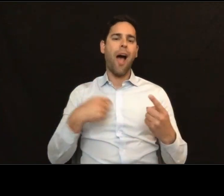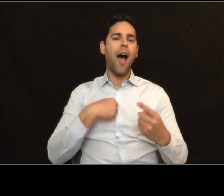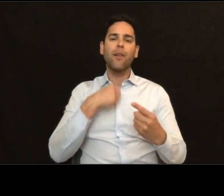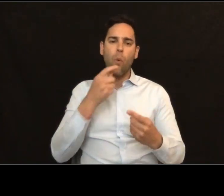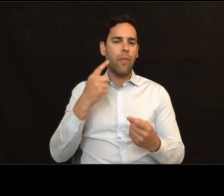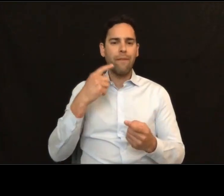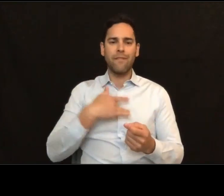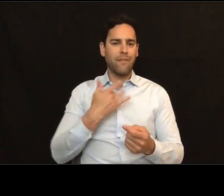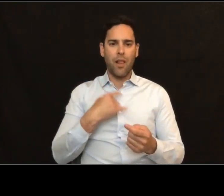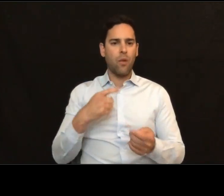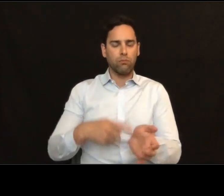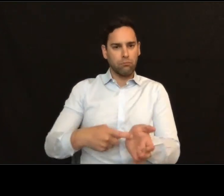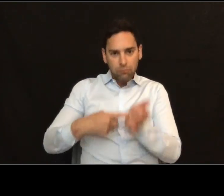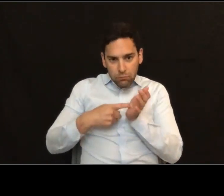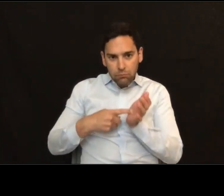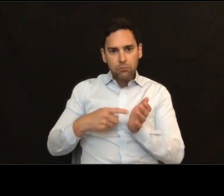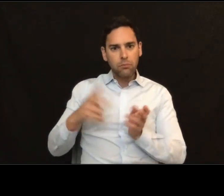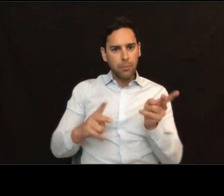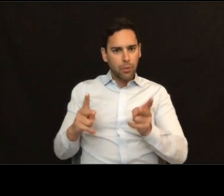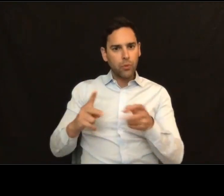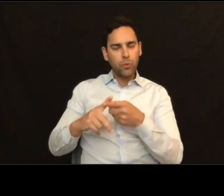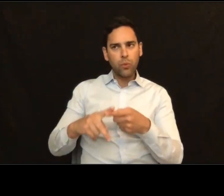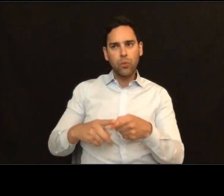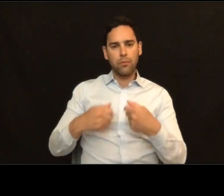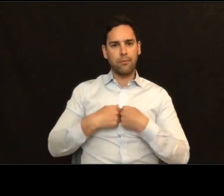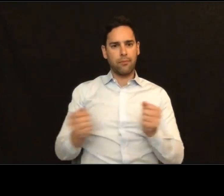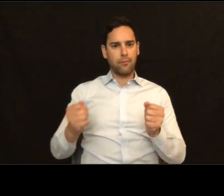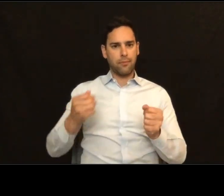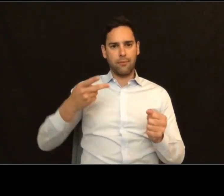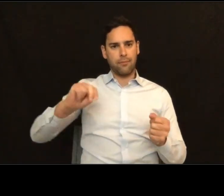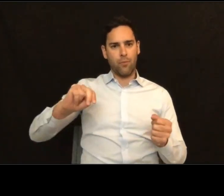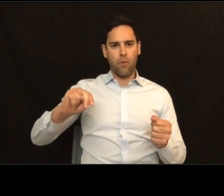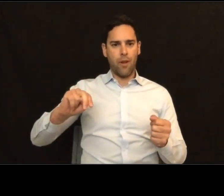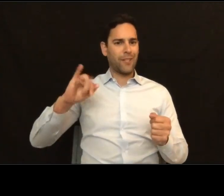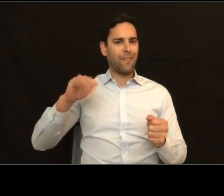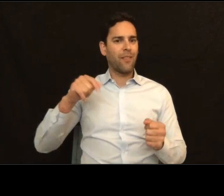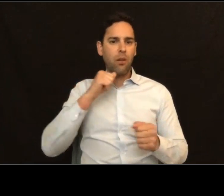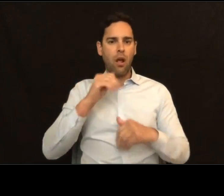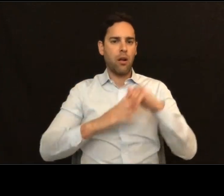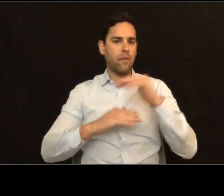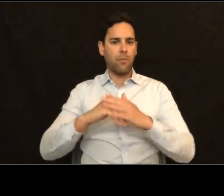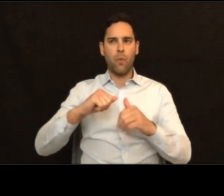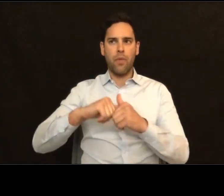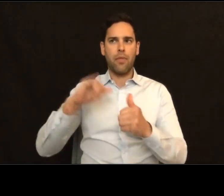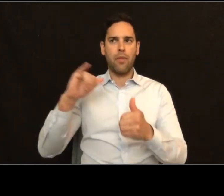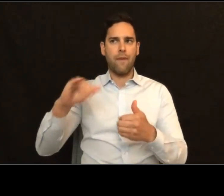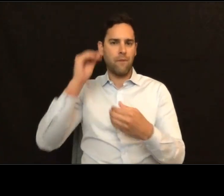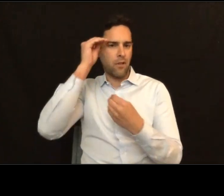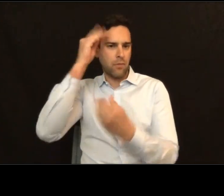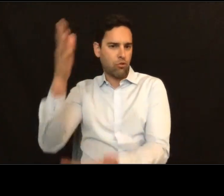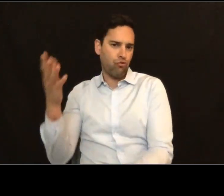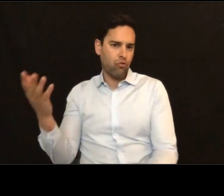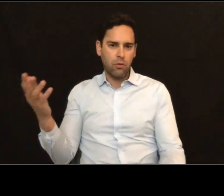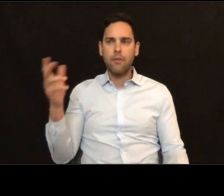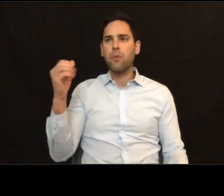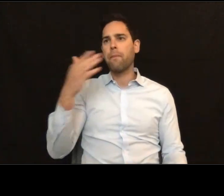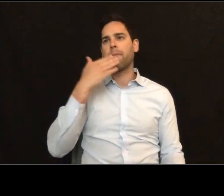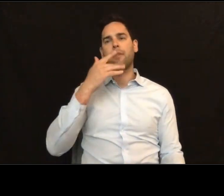to answer one way or the other when they're not sure, when they're not comfortable sharing that information. Thank you for that question. It's a really important